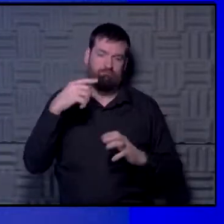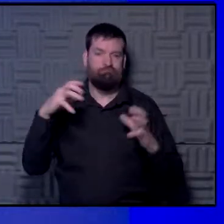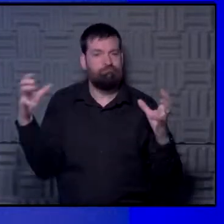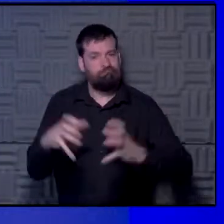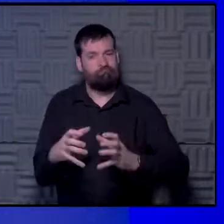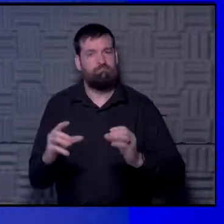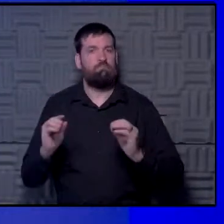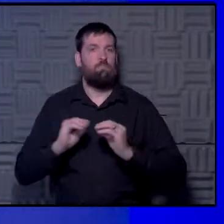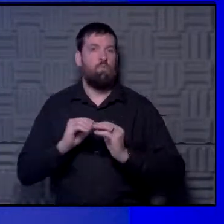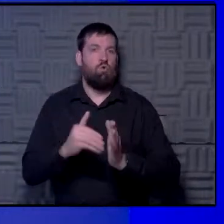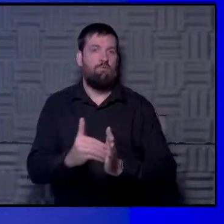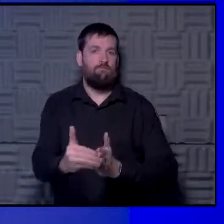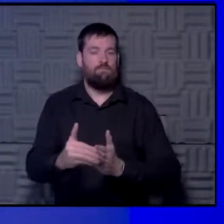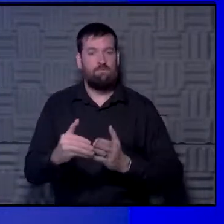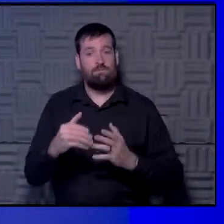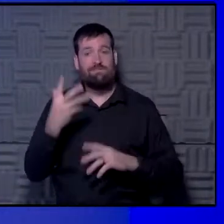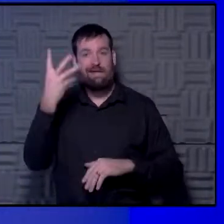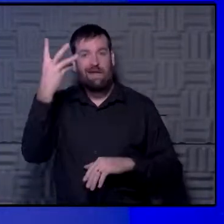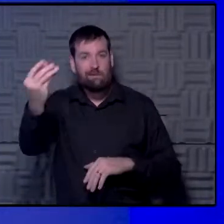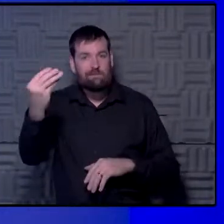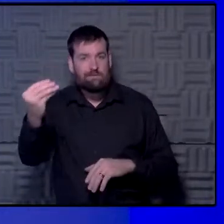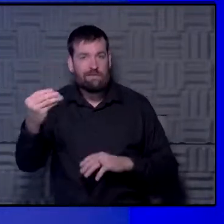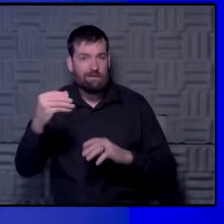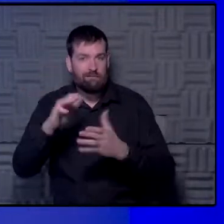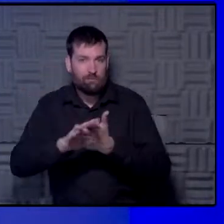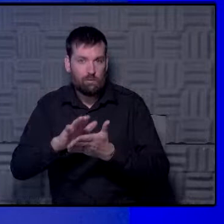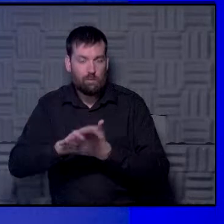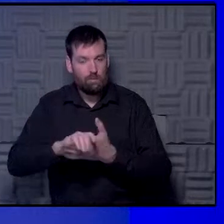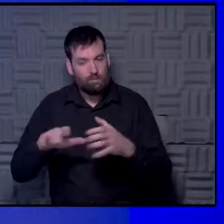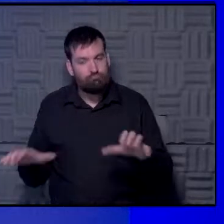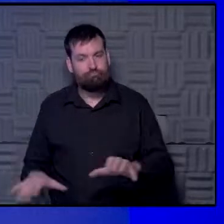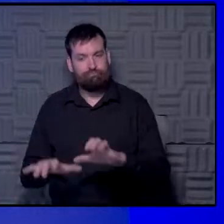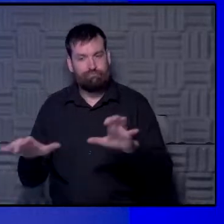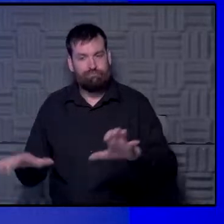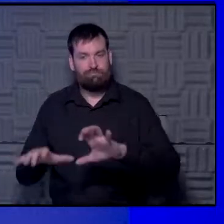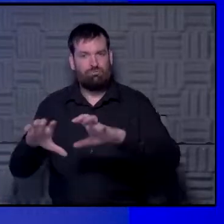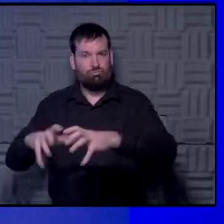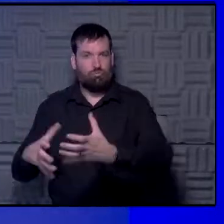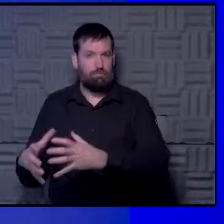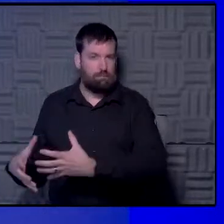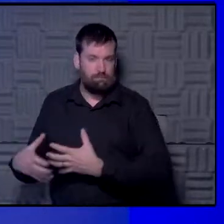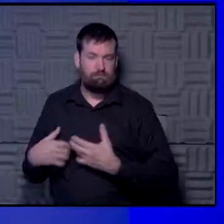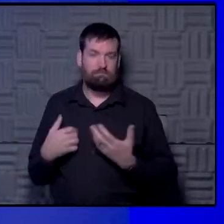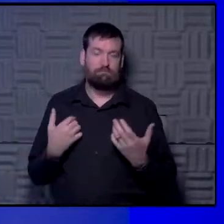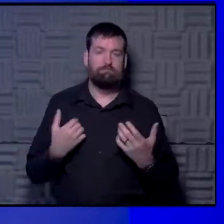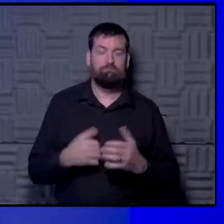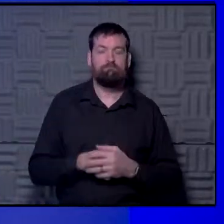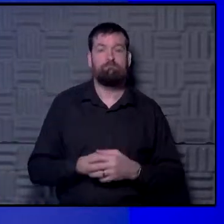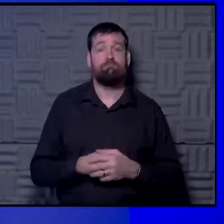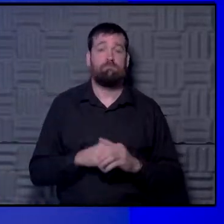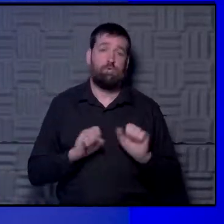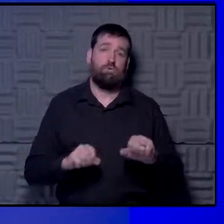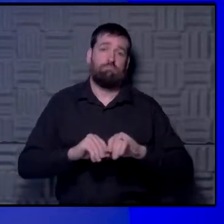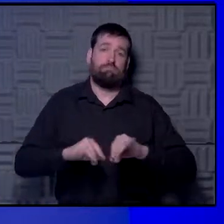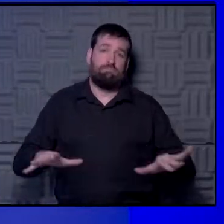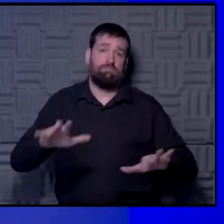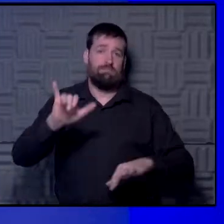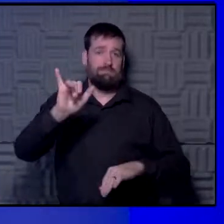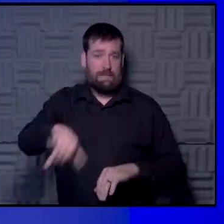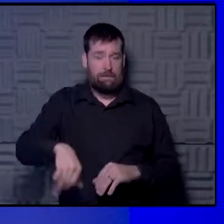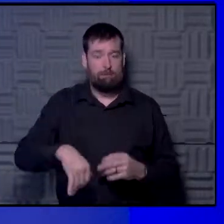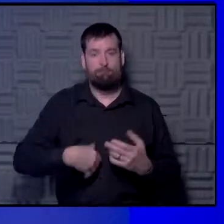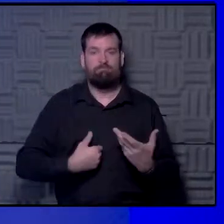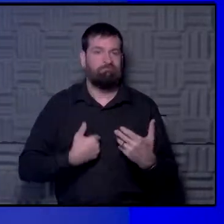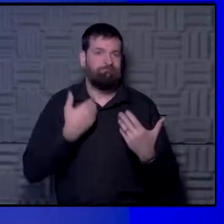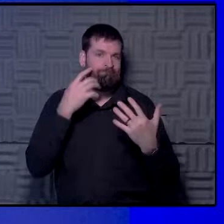together more, do things more outside of school in just that group setting. It could be spread that way, and you